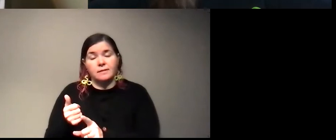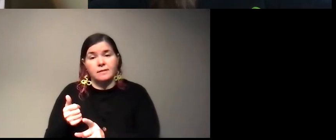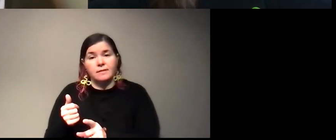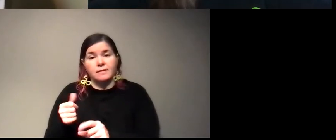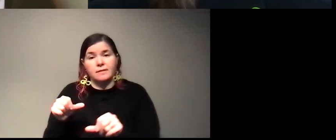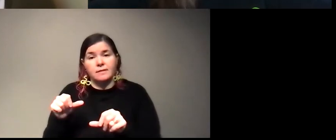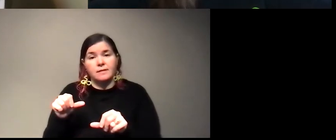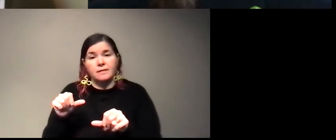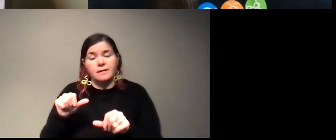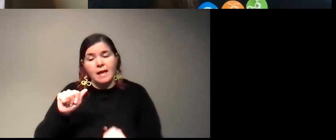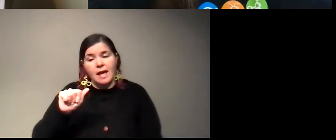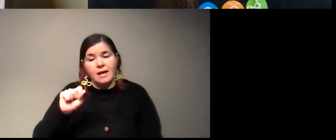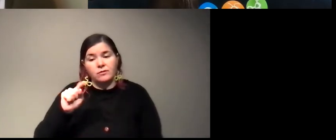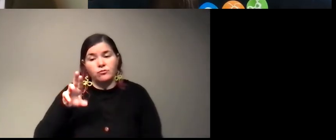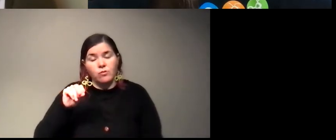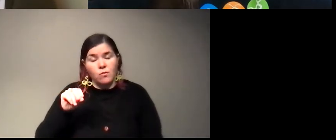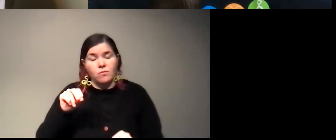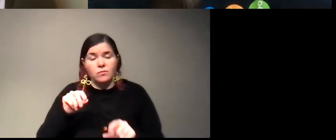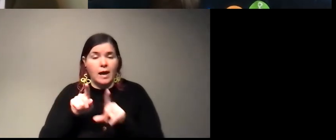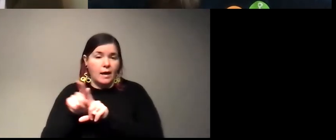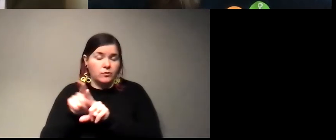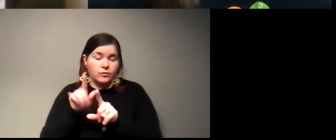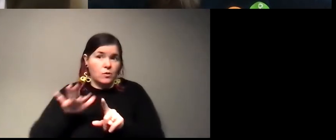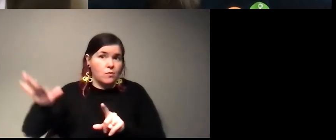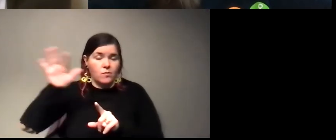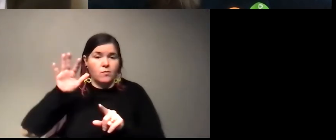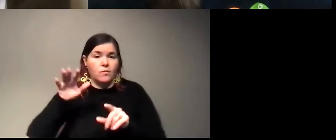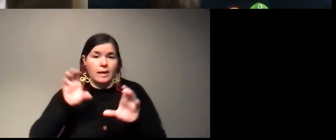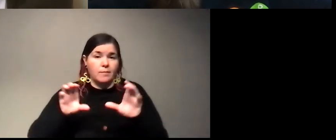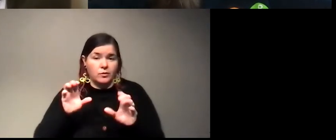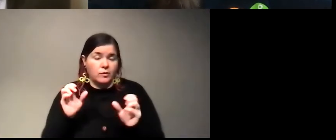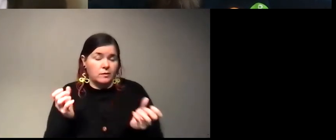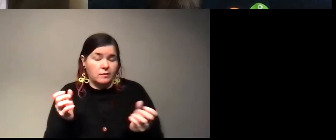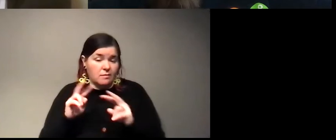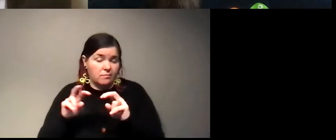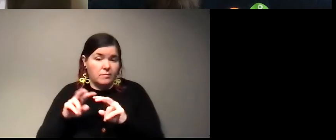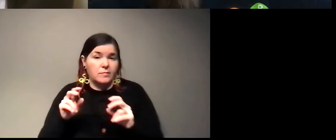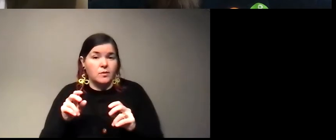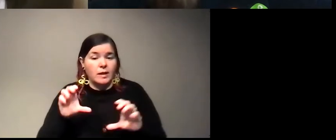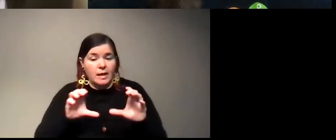do like astrochemistry that probably look at that. So you can be a chemist and you could look at the